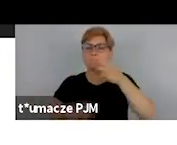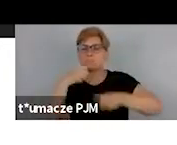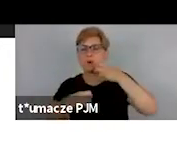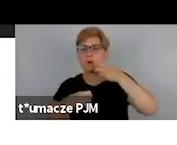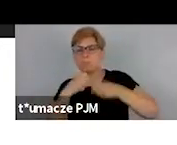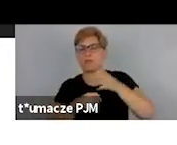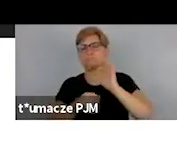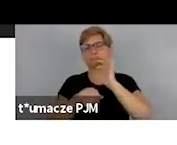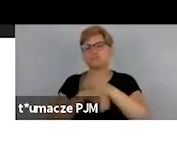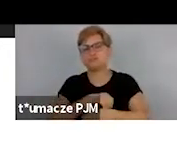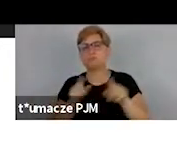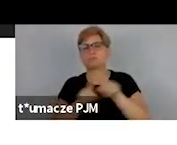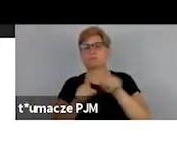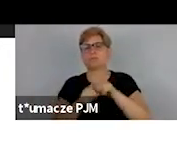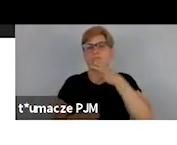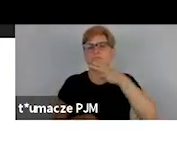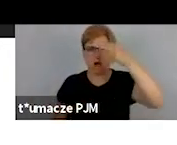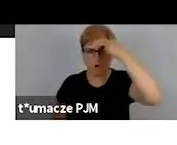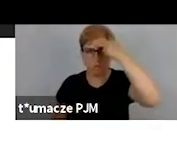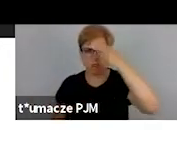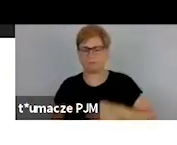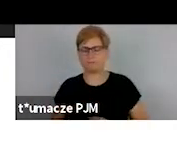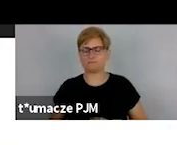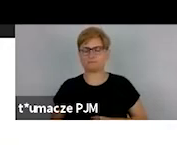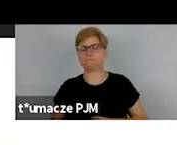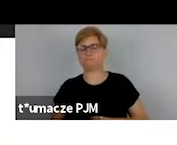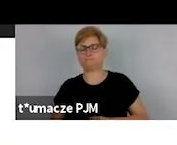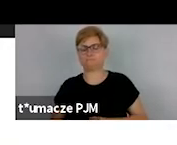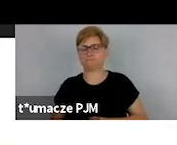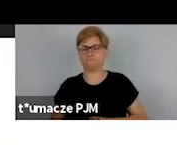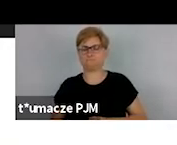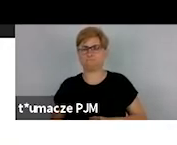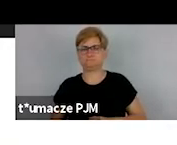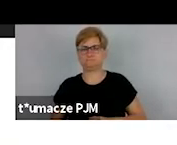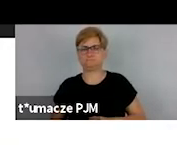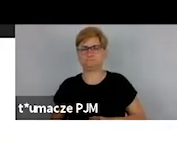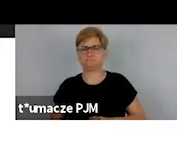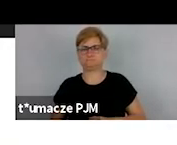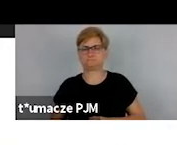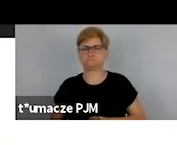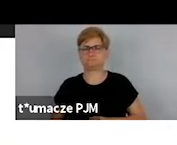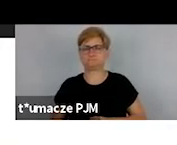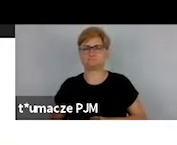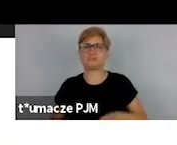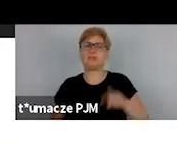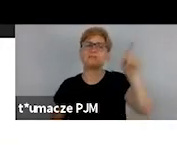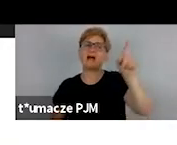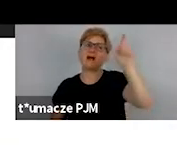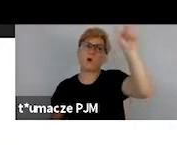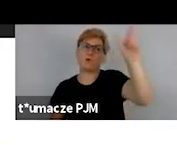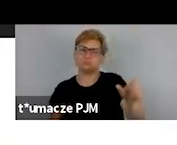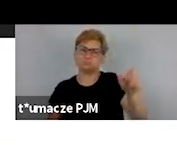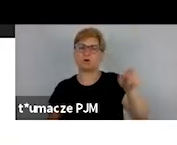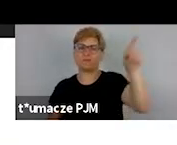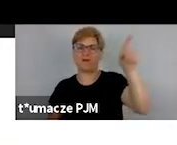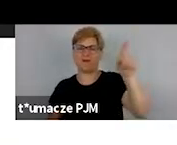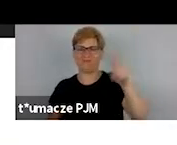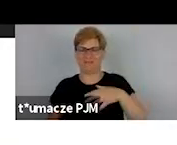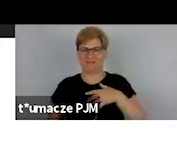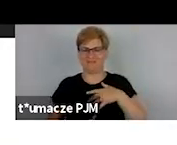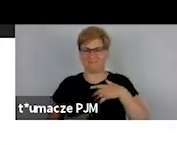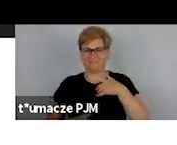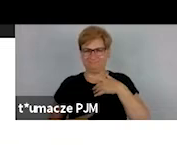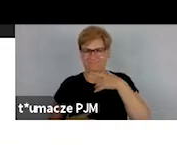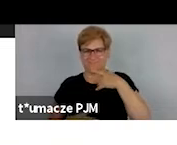50. So, okay. Roughly that's one counselor for every 50,000 students. And so